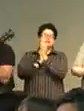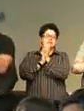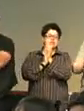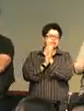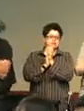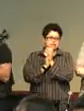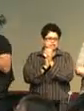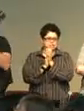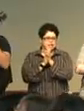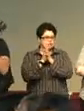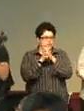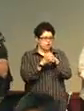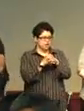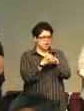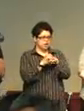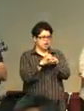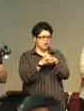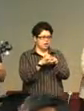hearts